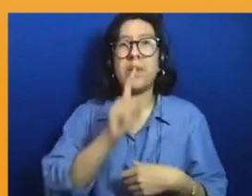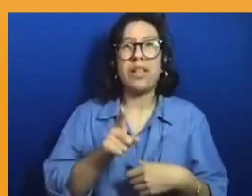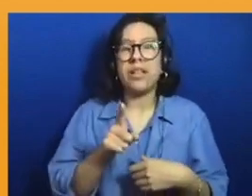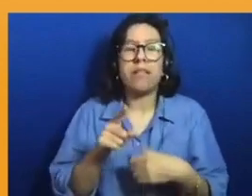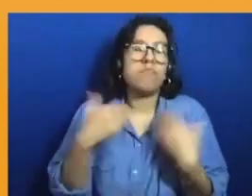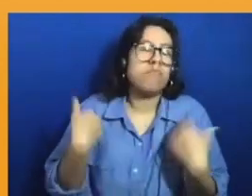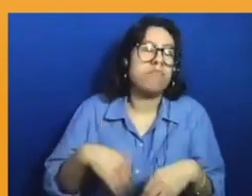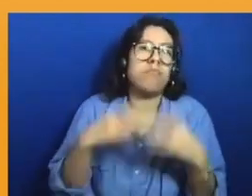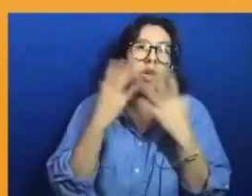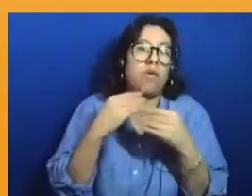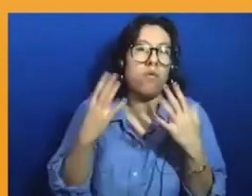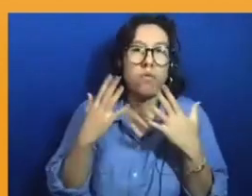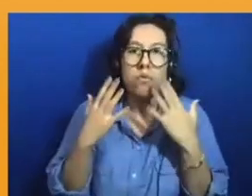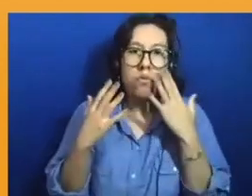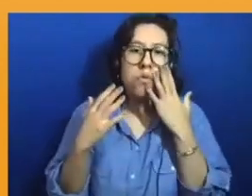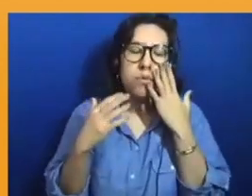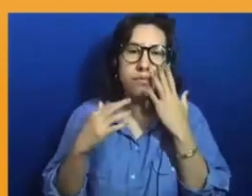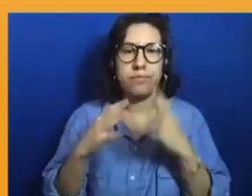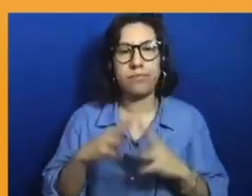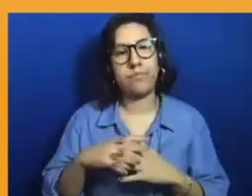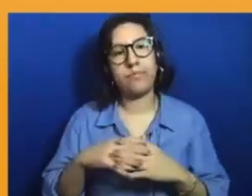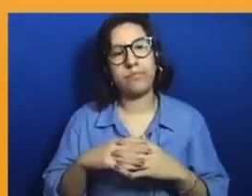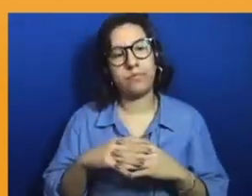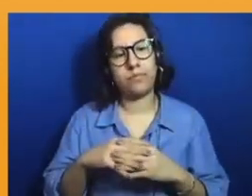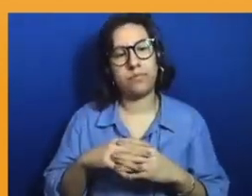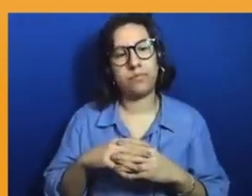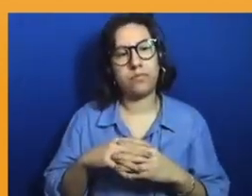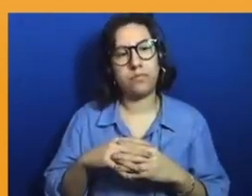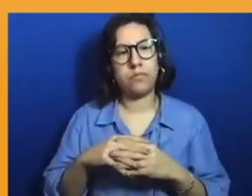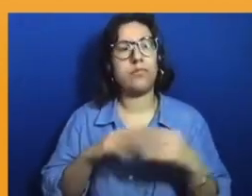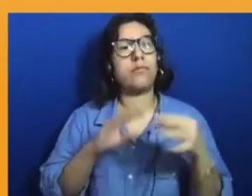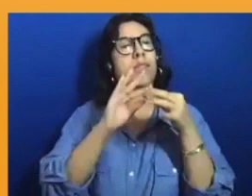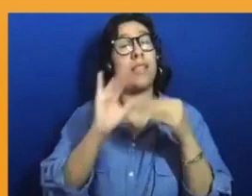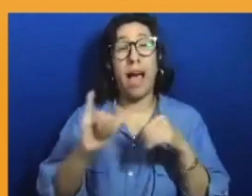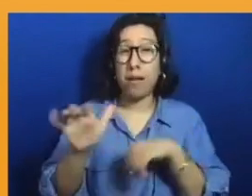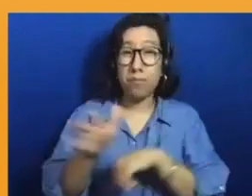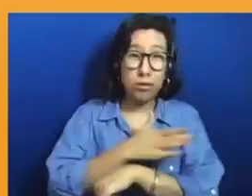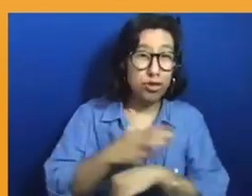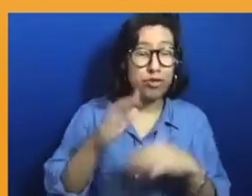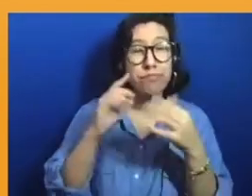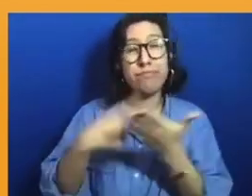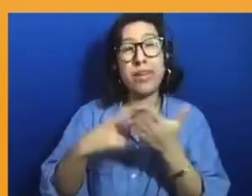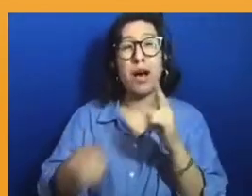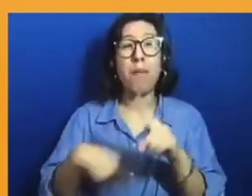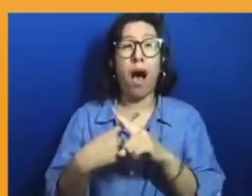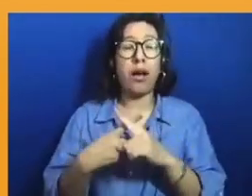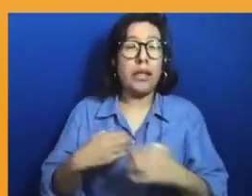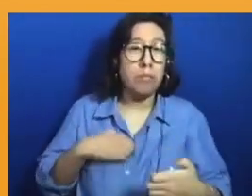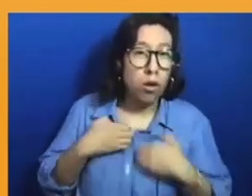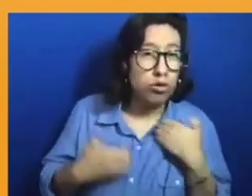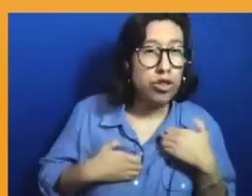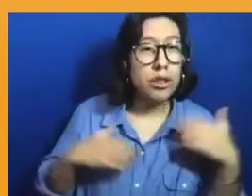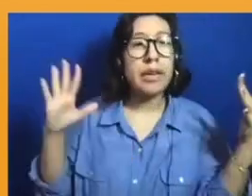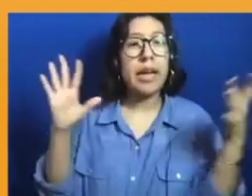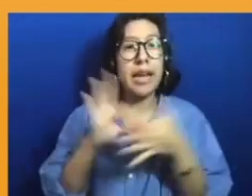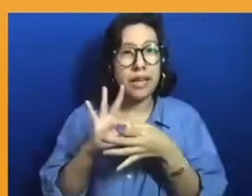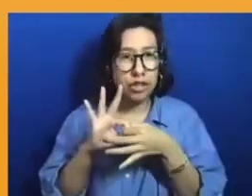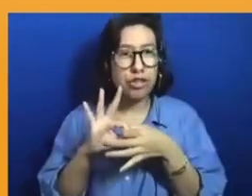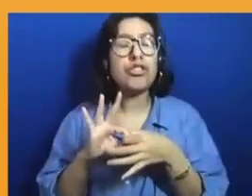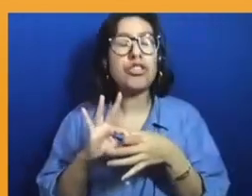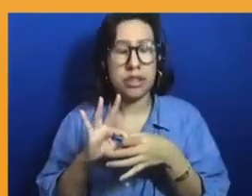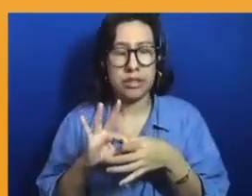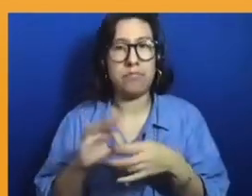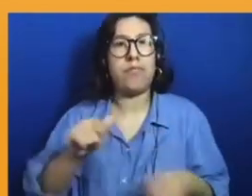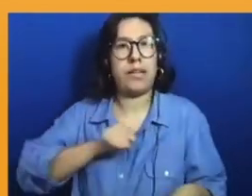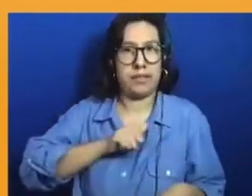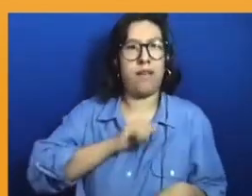beautifully into the emotion and the connection I'm trying to, you know, facilitate between